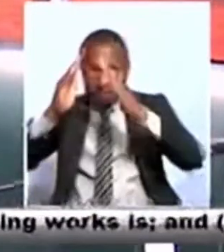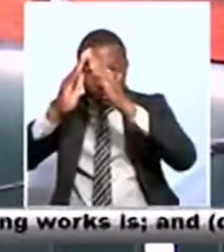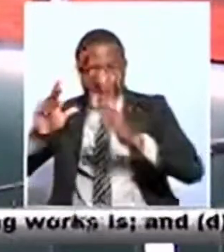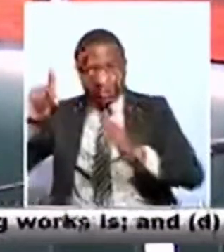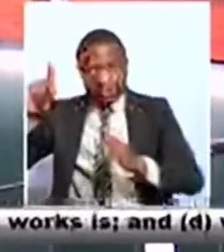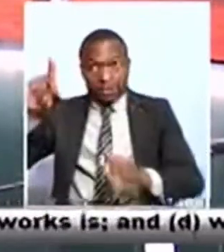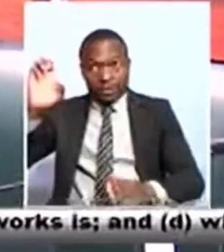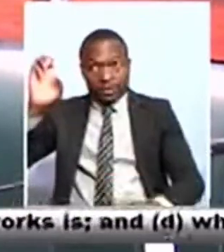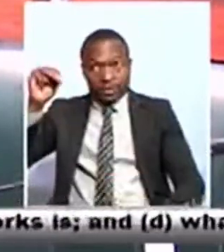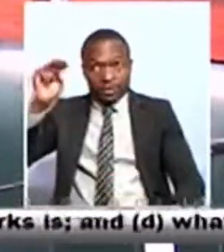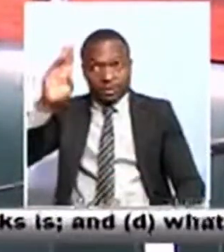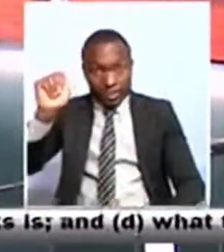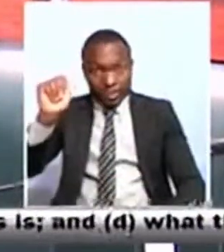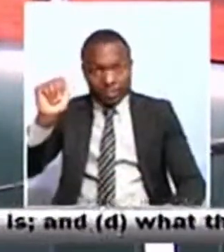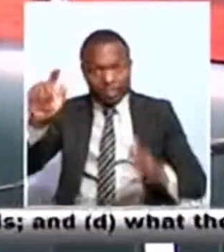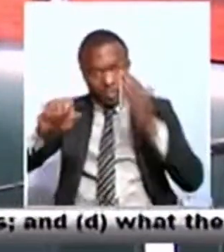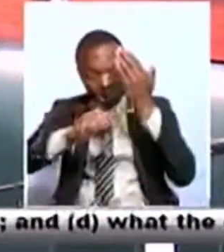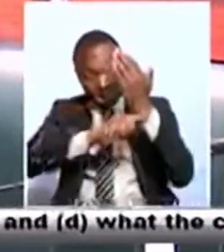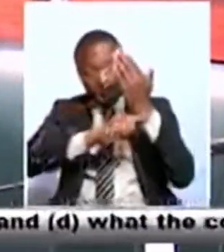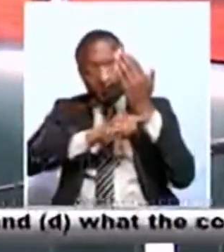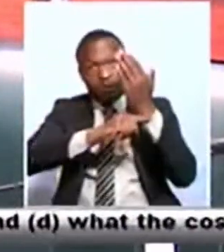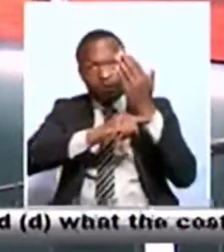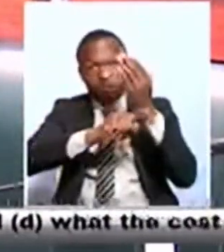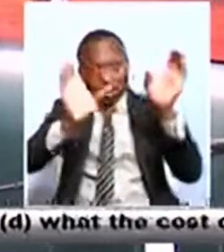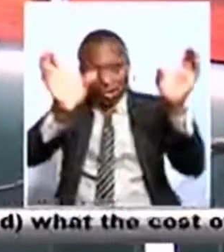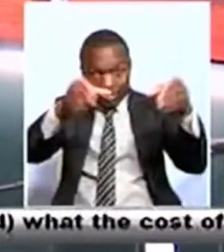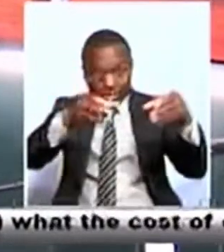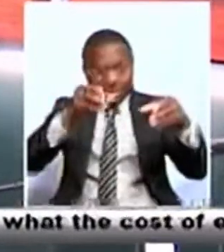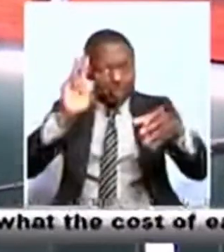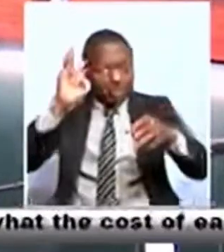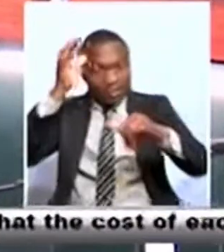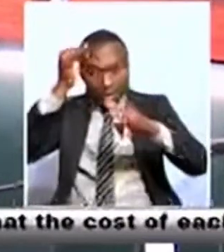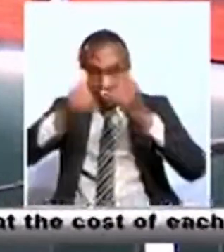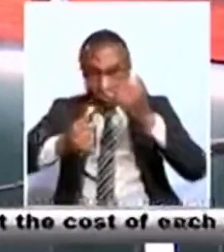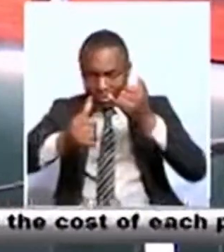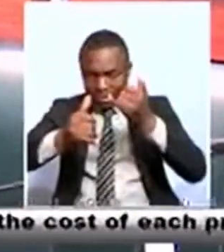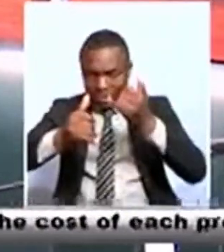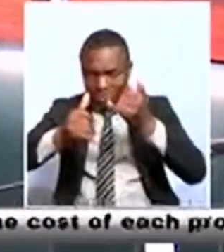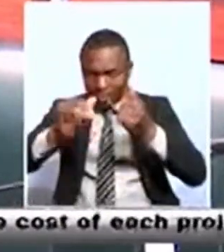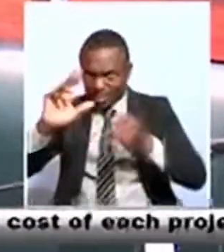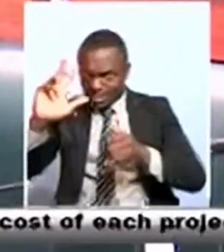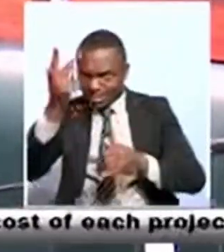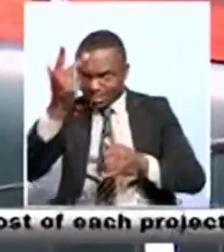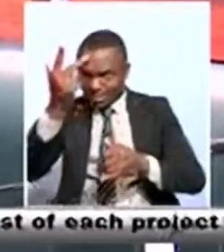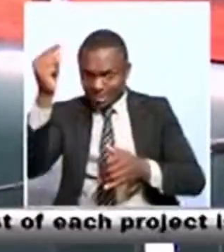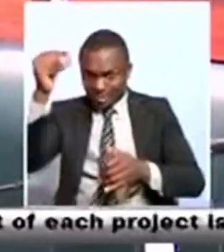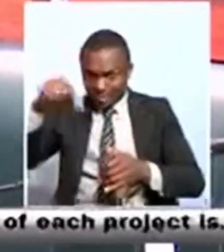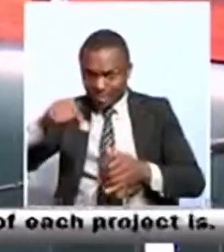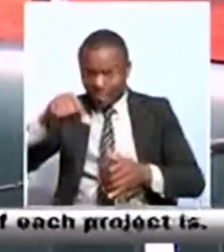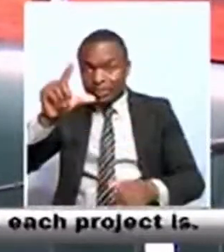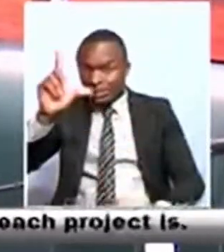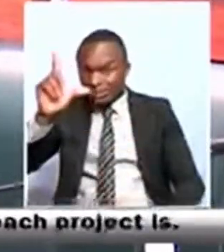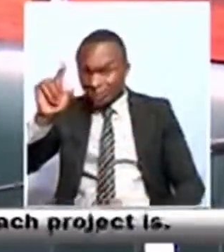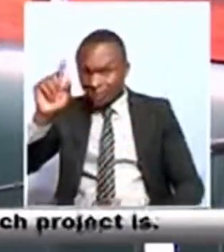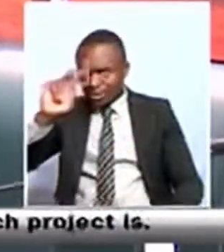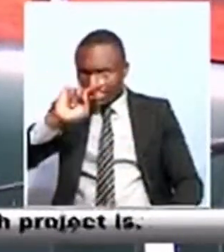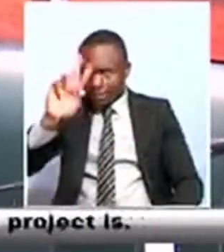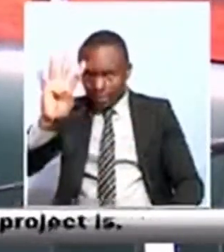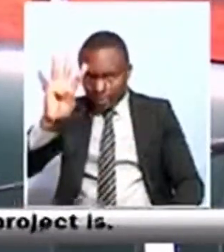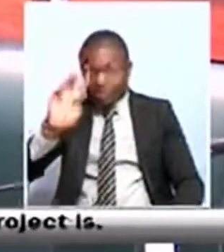Pemba Town Council will be completed by the third quarter of